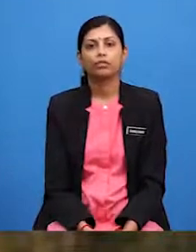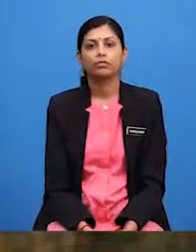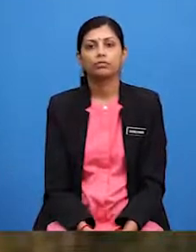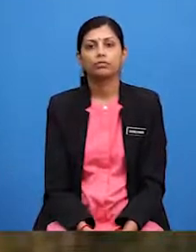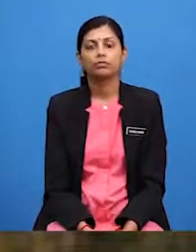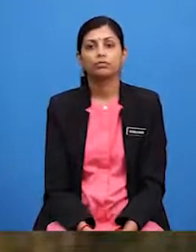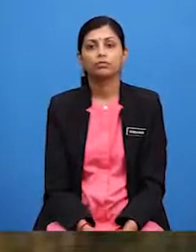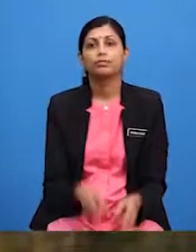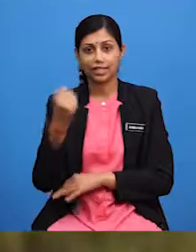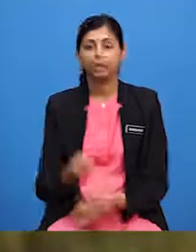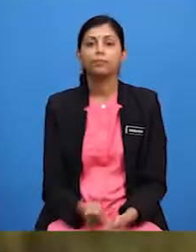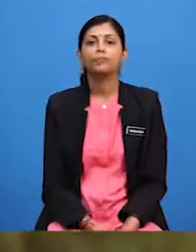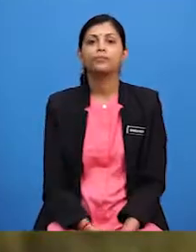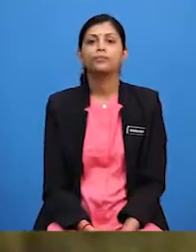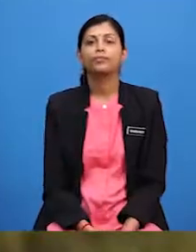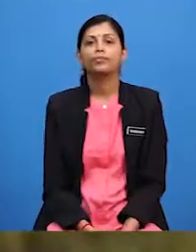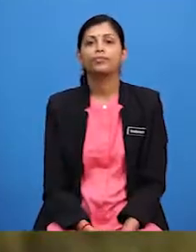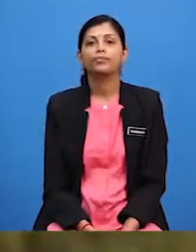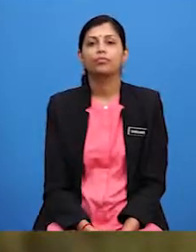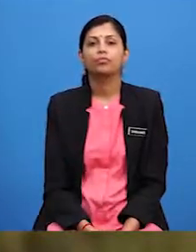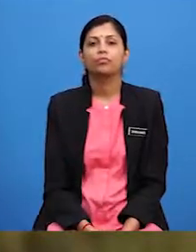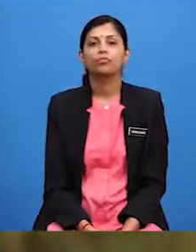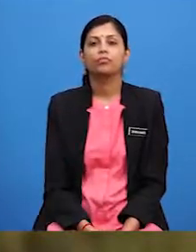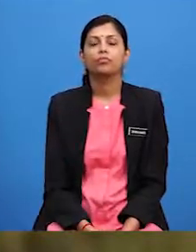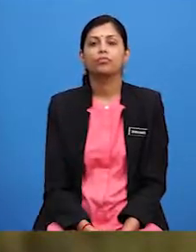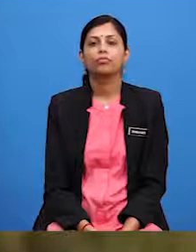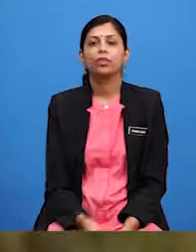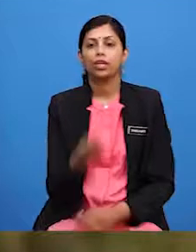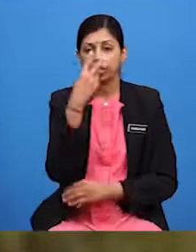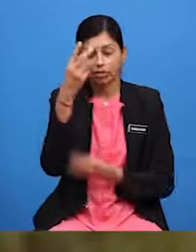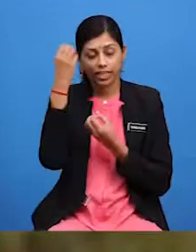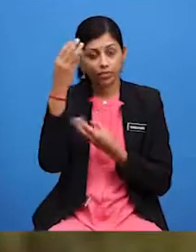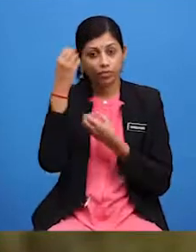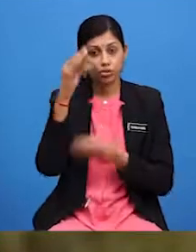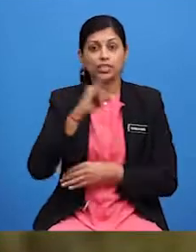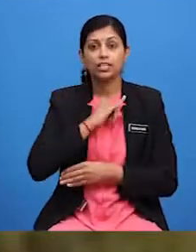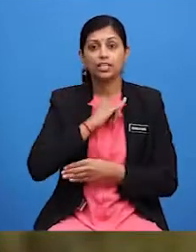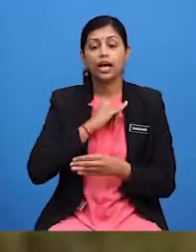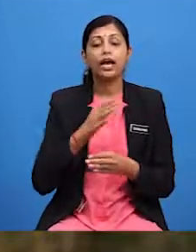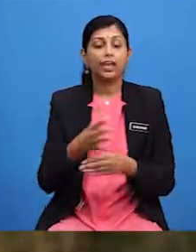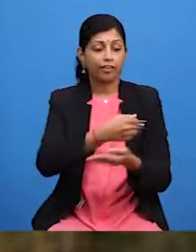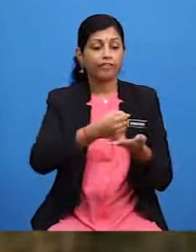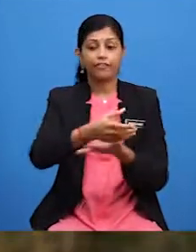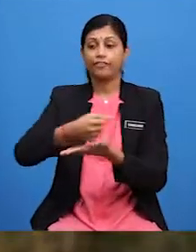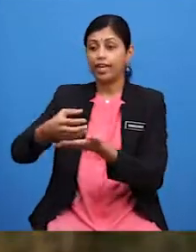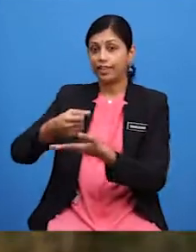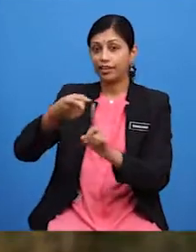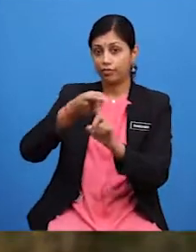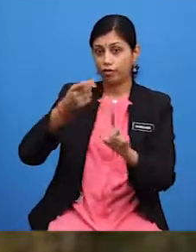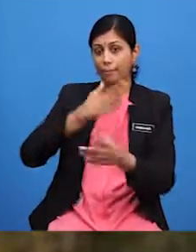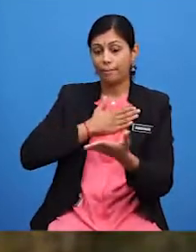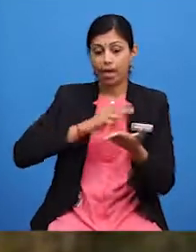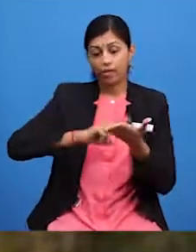do's and don'ts. Let's look at some of the information I have gathered from my readings. It